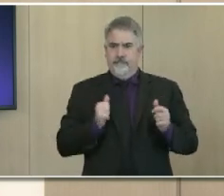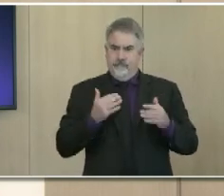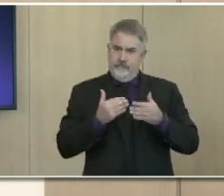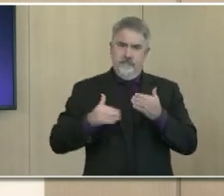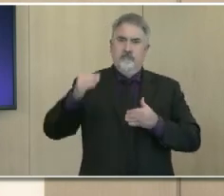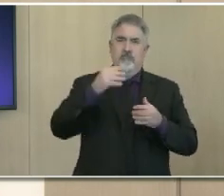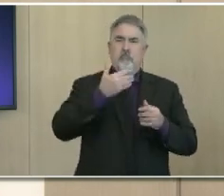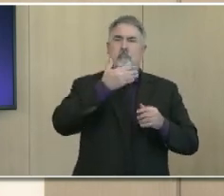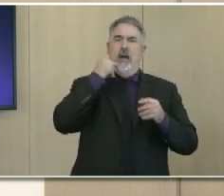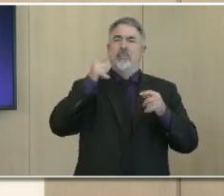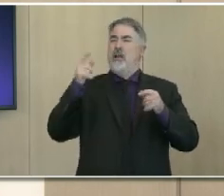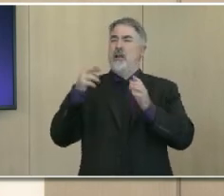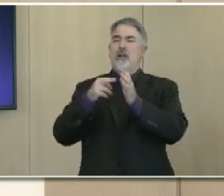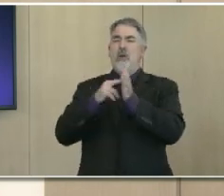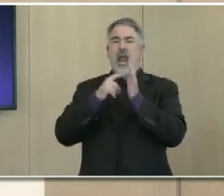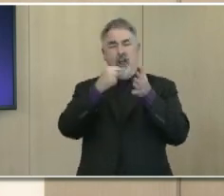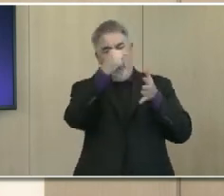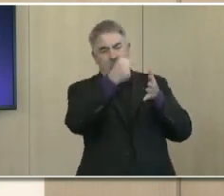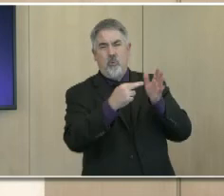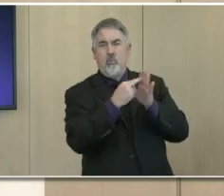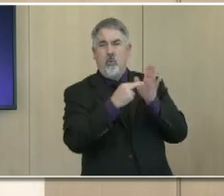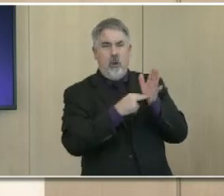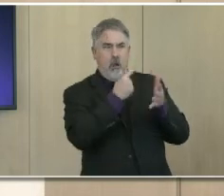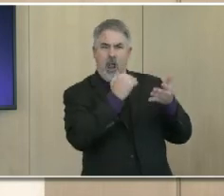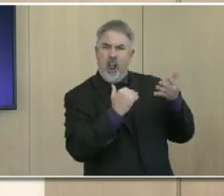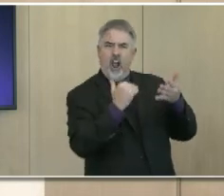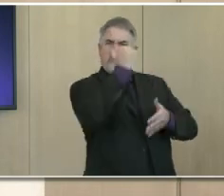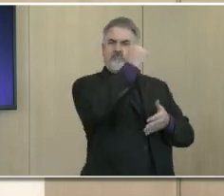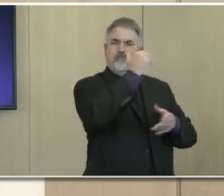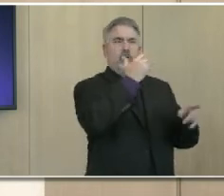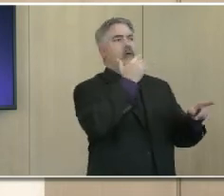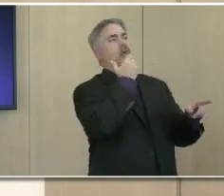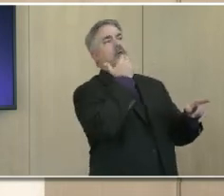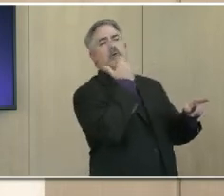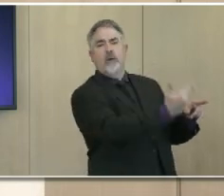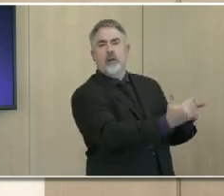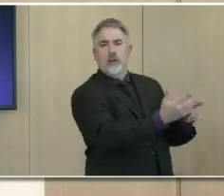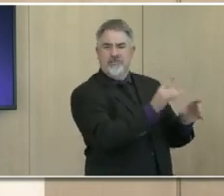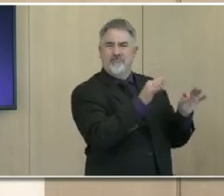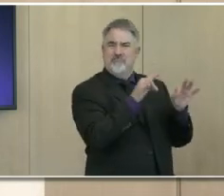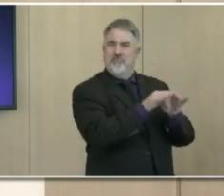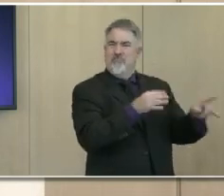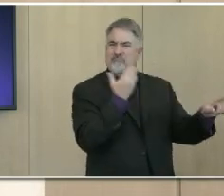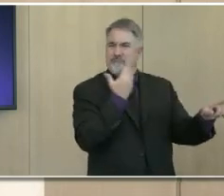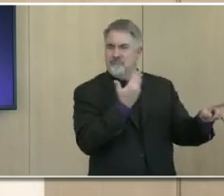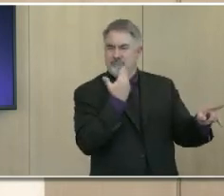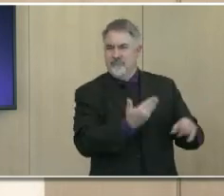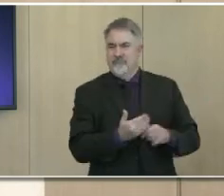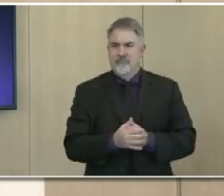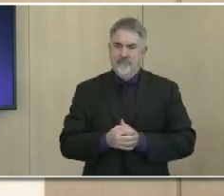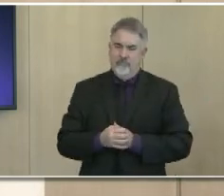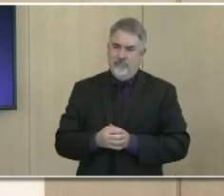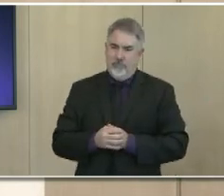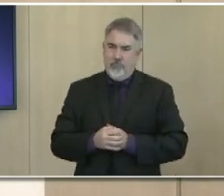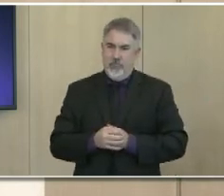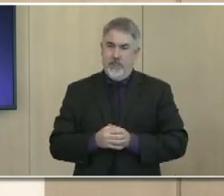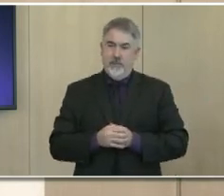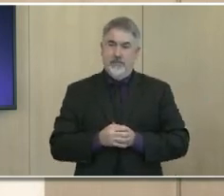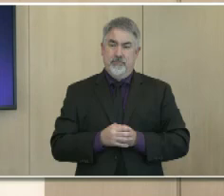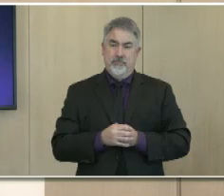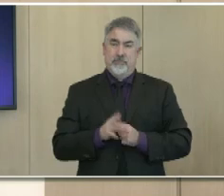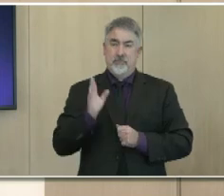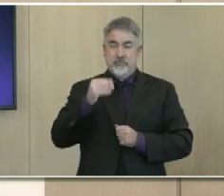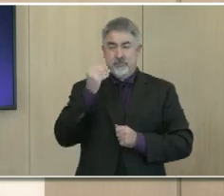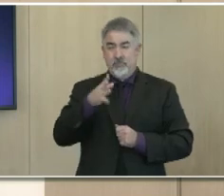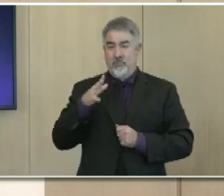guidelines and now these orders that are coming out. I'm confident that our essential businesses are